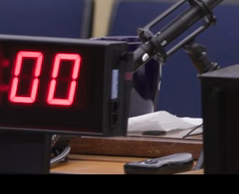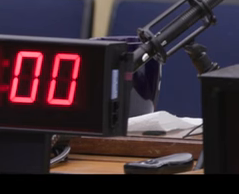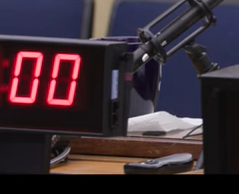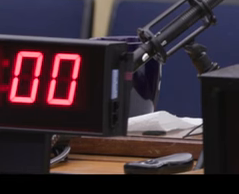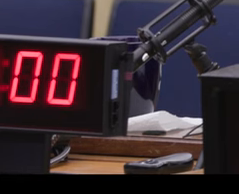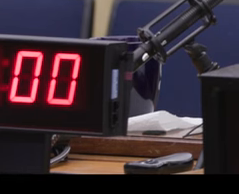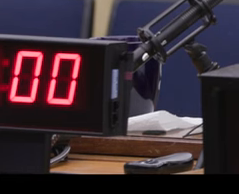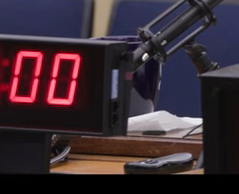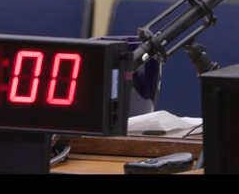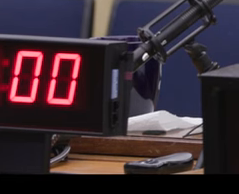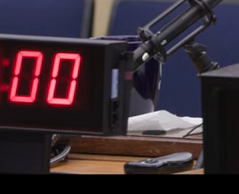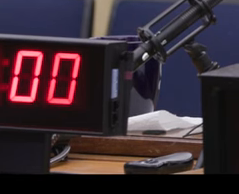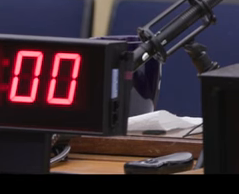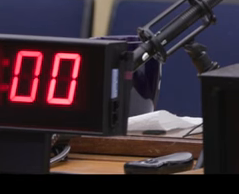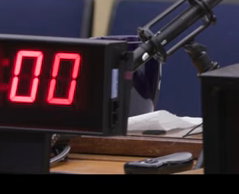additional